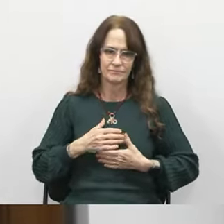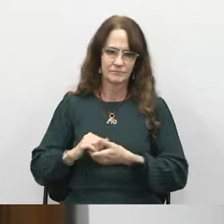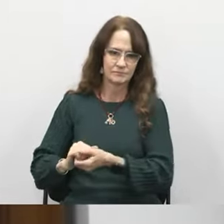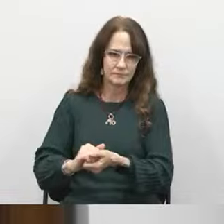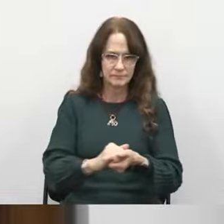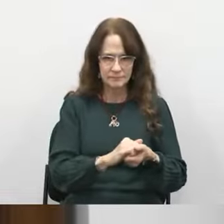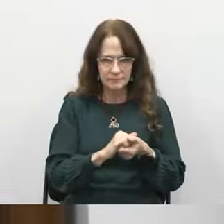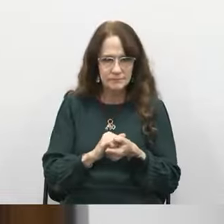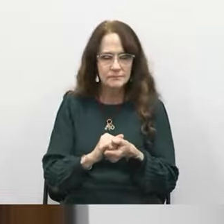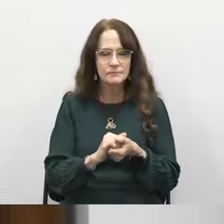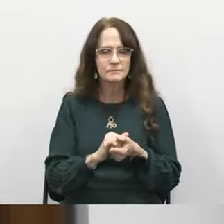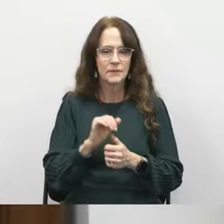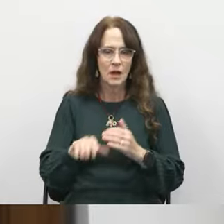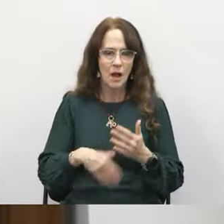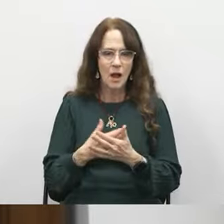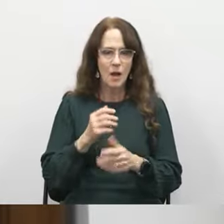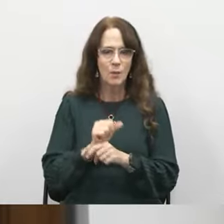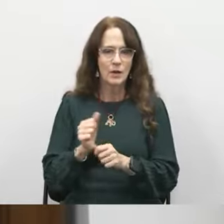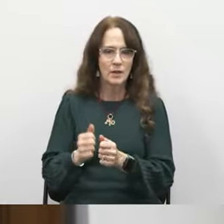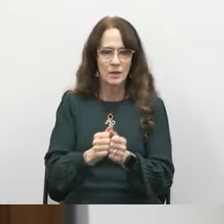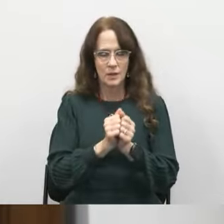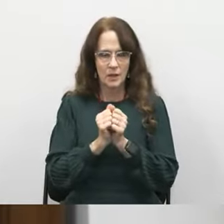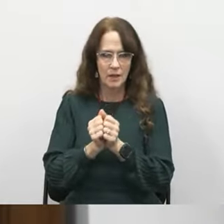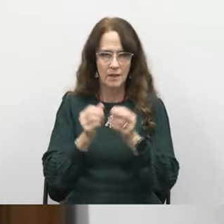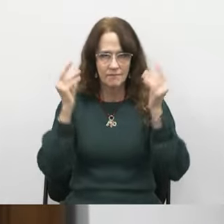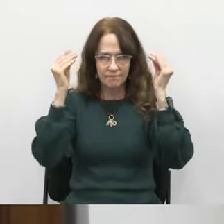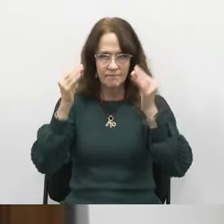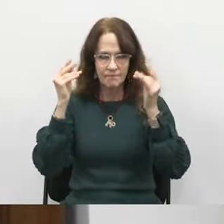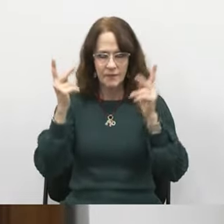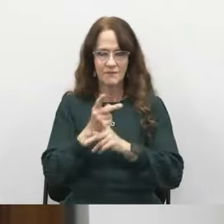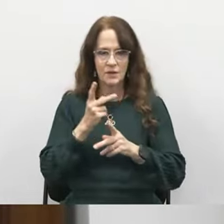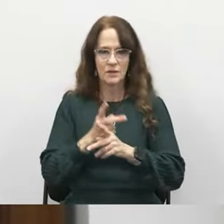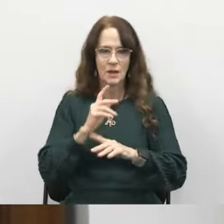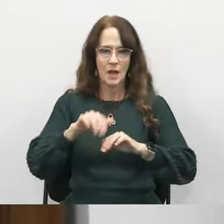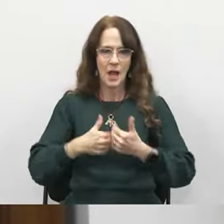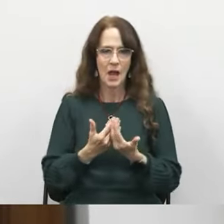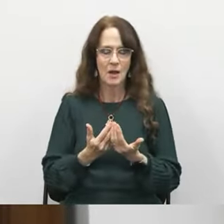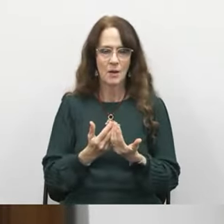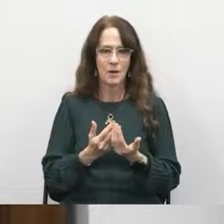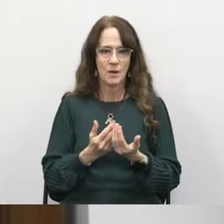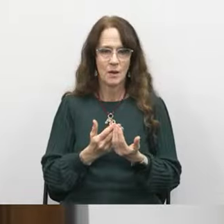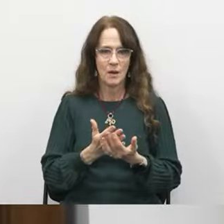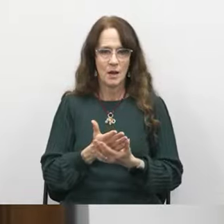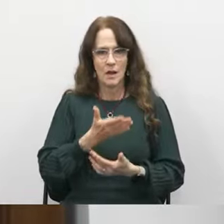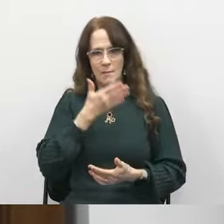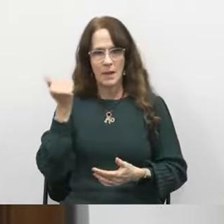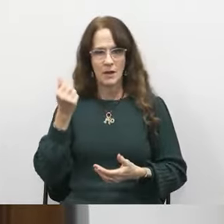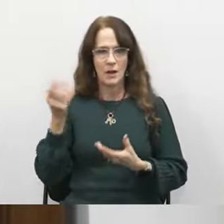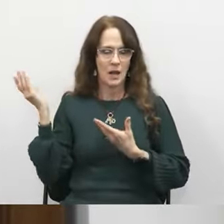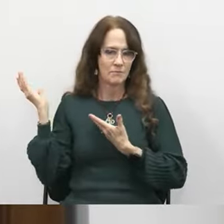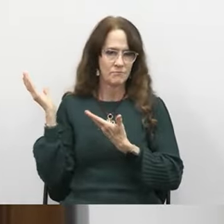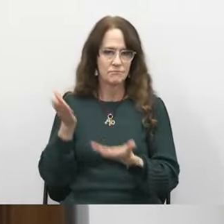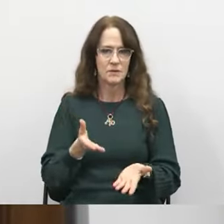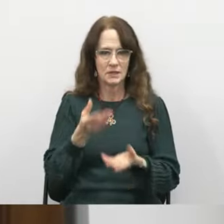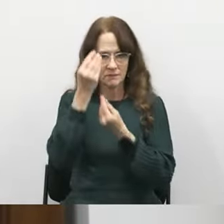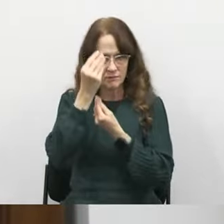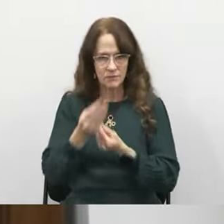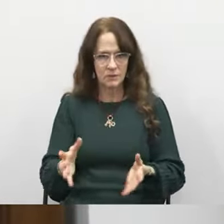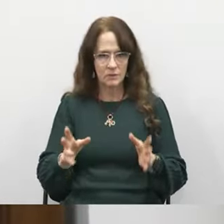appreciate everybody kind of coming together and figuring out how we can be better at delivering a message to the